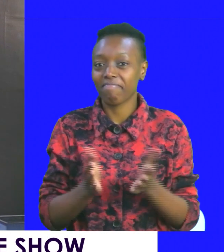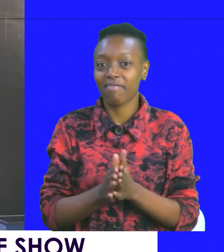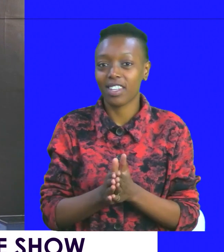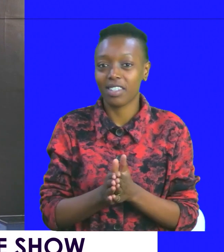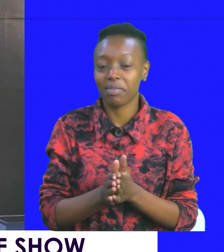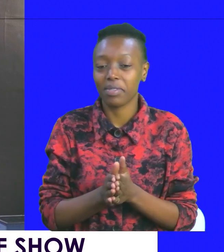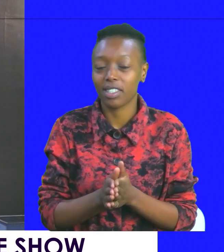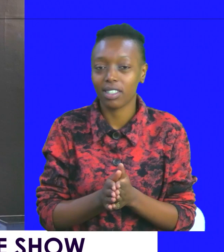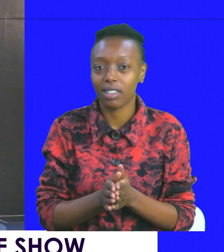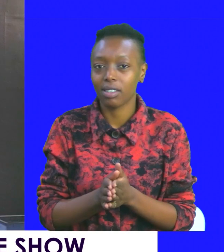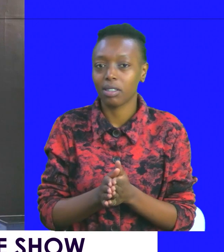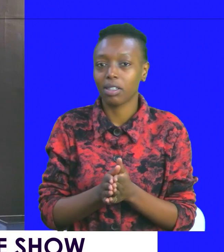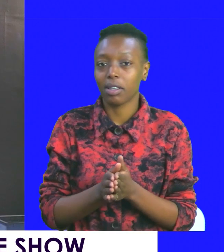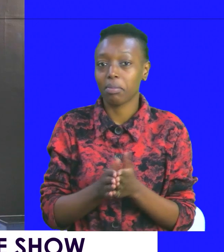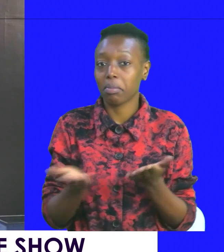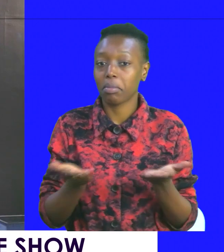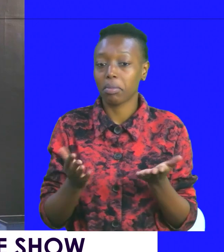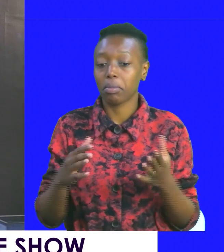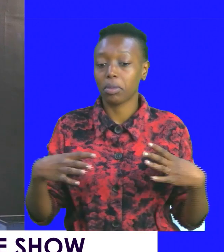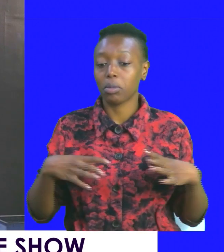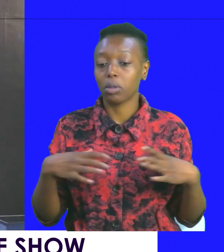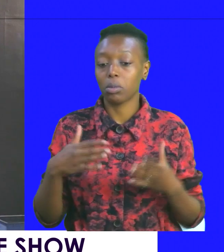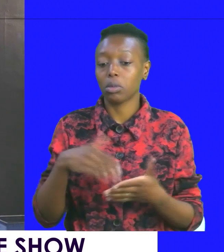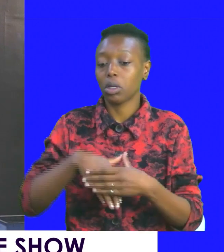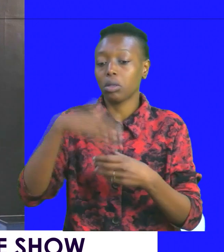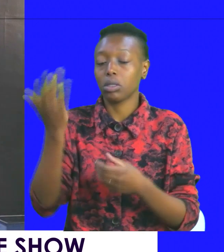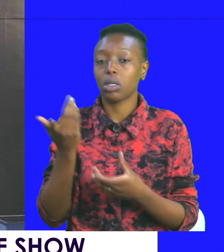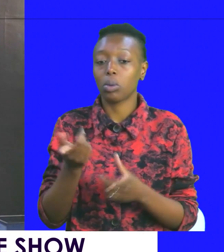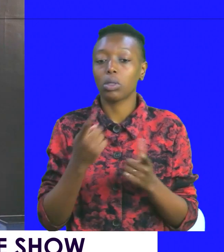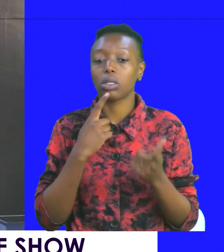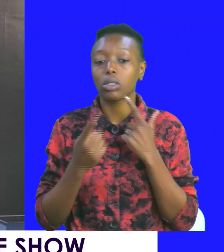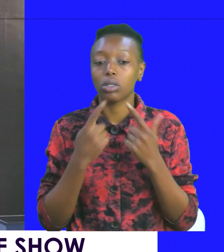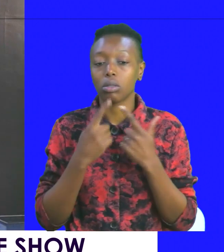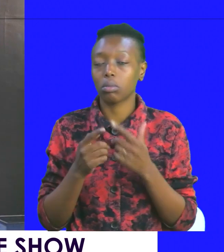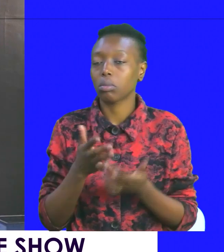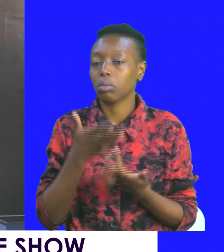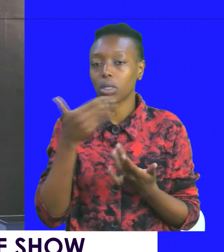the scientists would know how to explain it. But it is only one cell that,